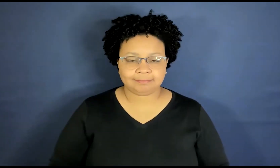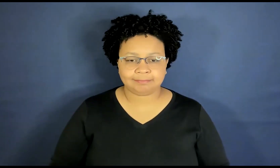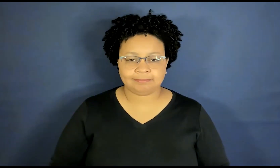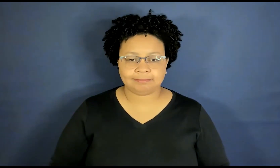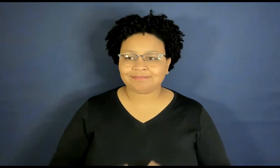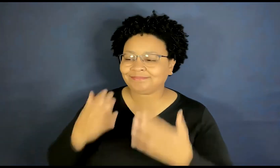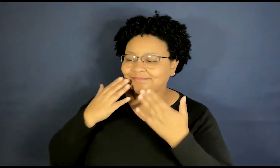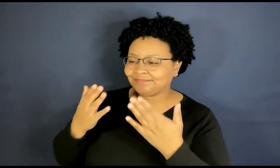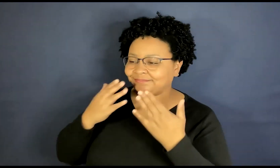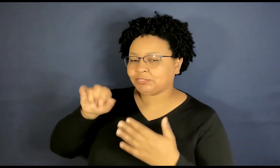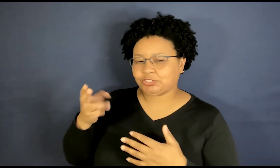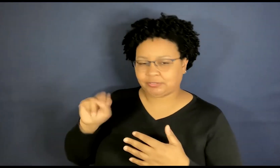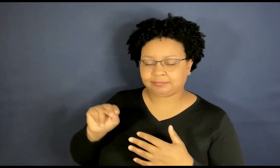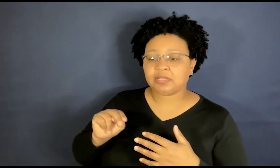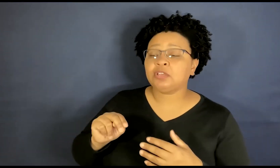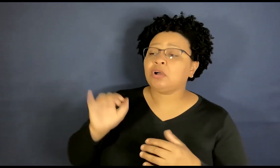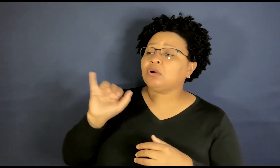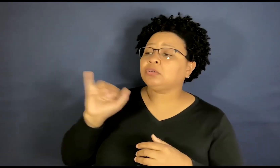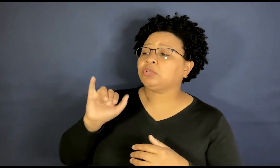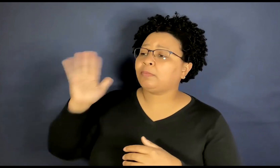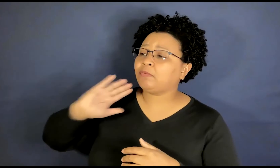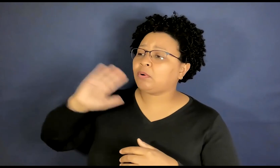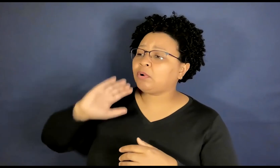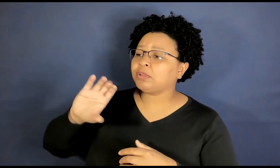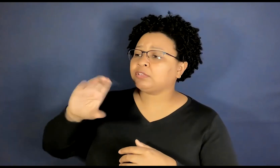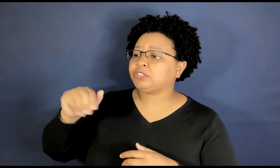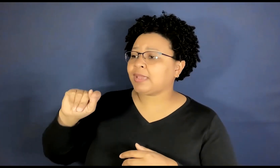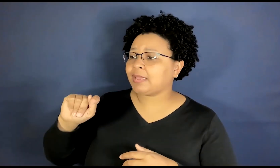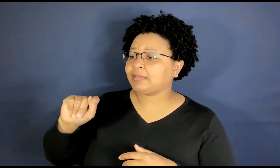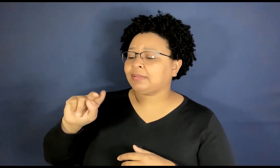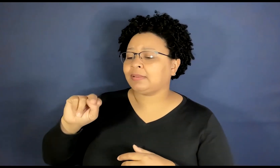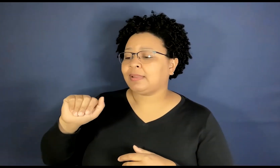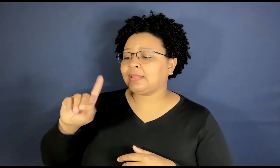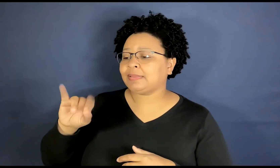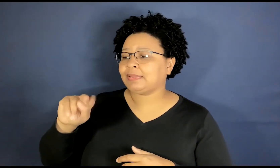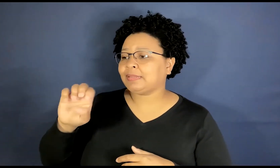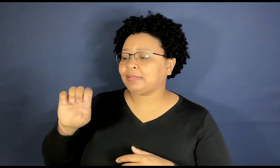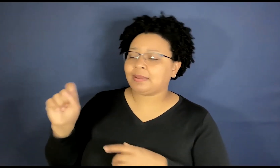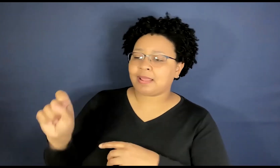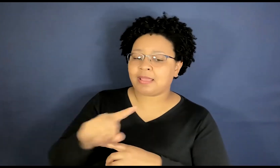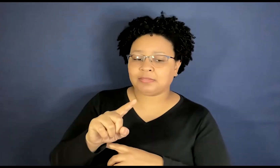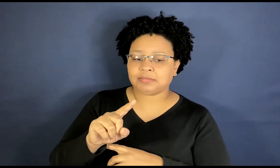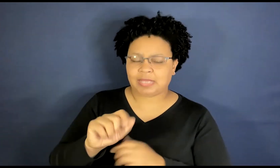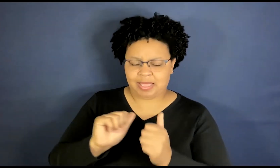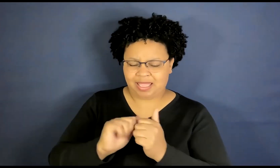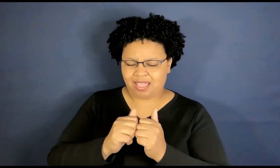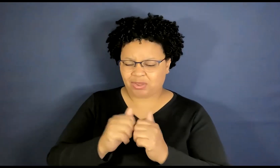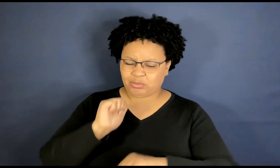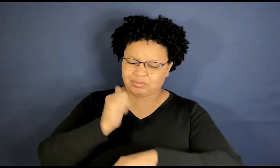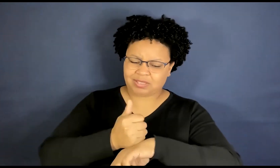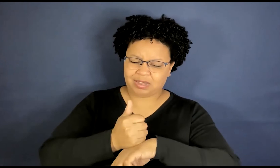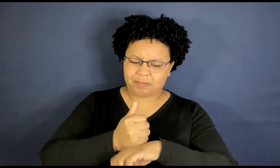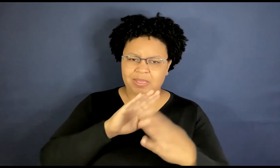Thank you. Earlier, also in the chat, Nadine Chance asked, how do you set up a committee in schools for